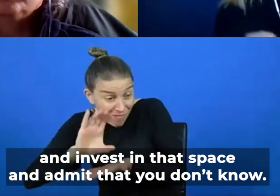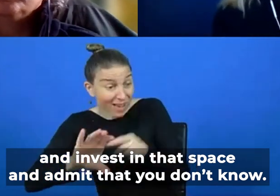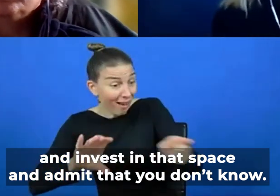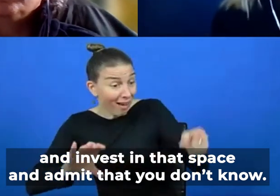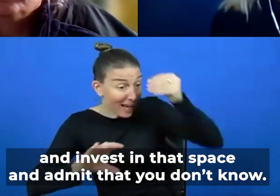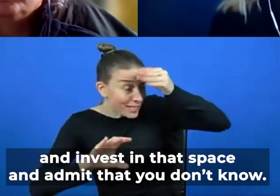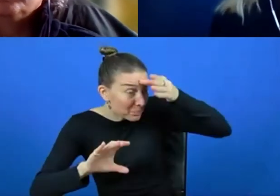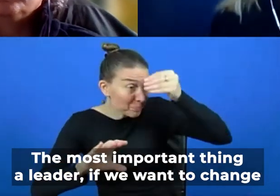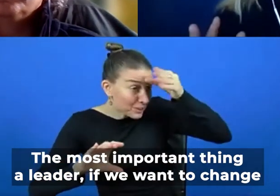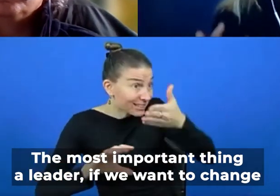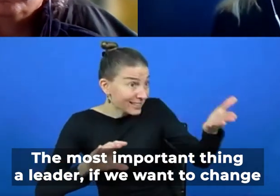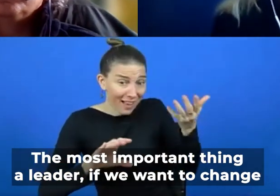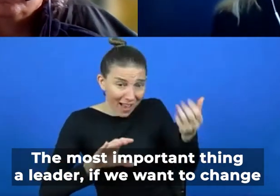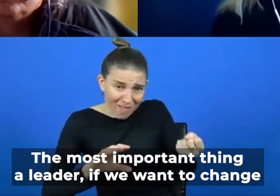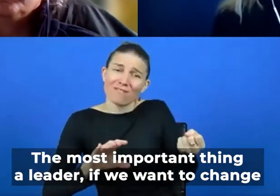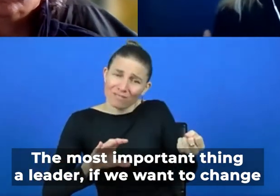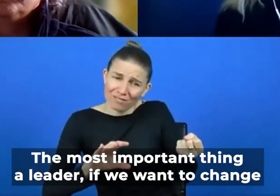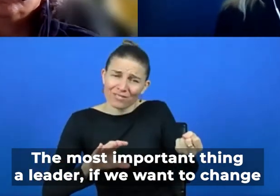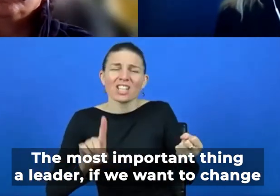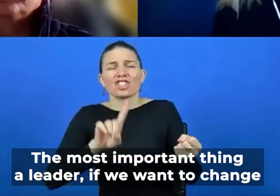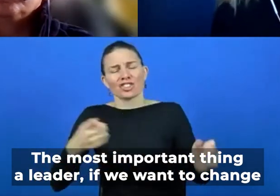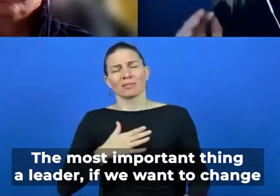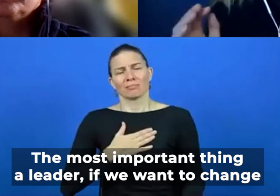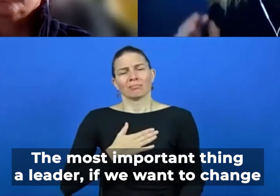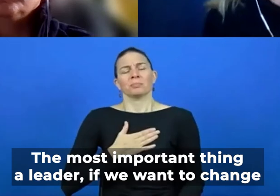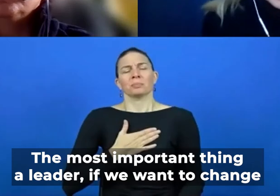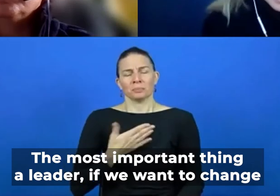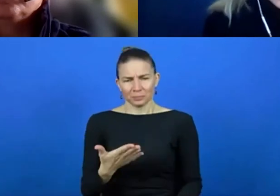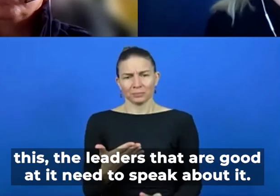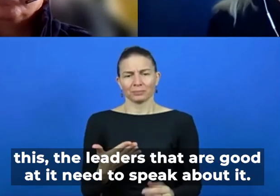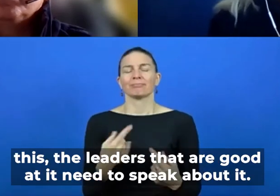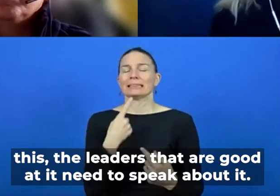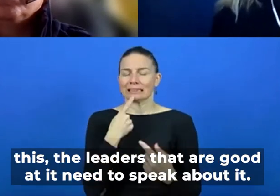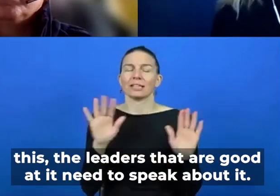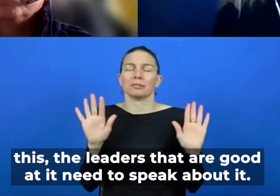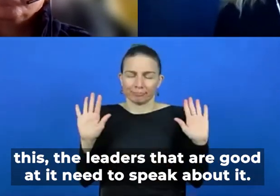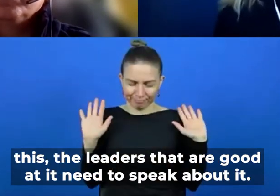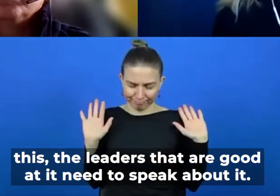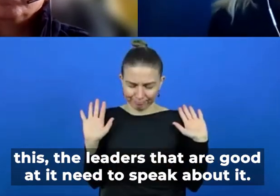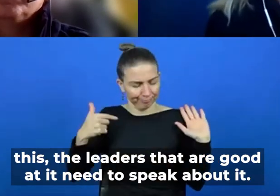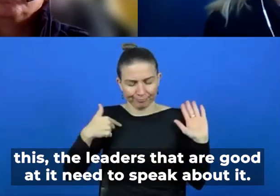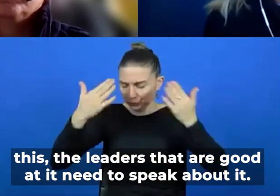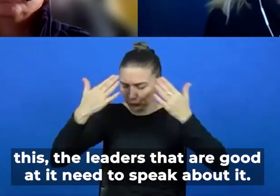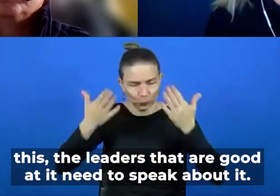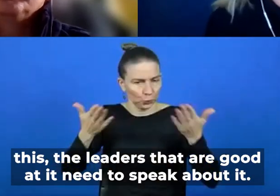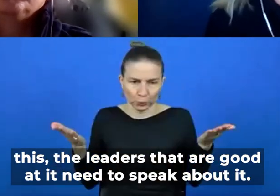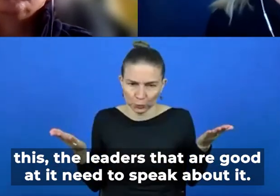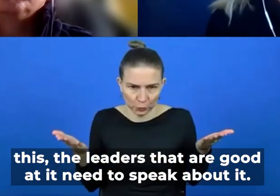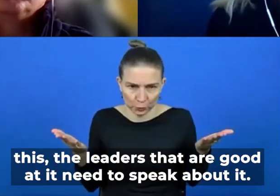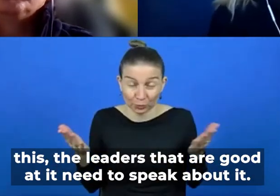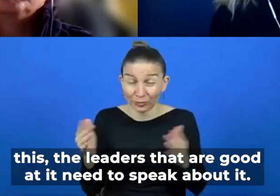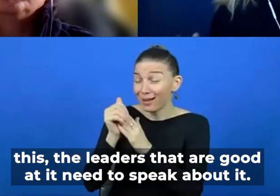and admit that you don't know. The most important thing a leader, if we want to change this, the leaders that are good at